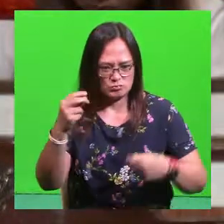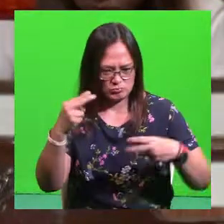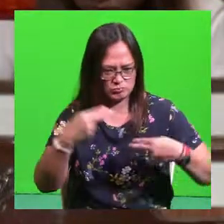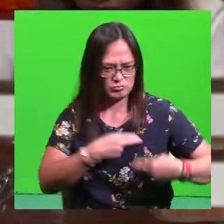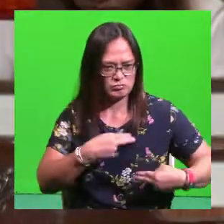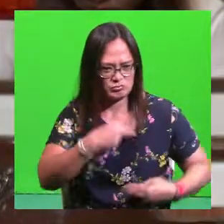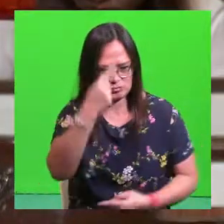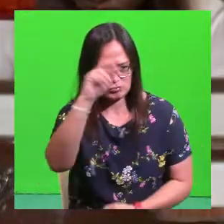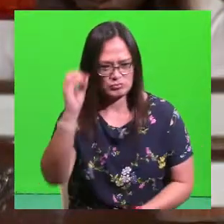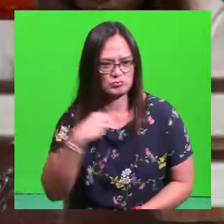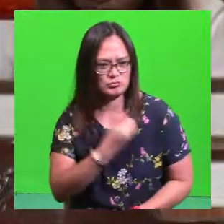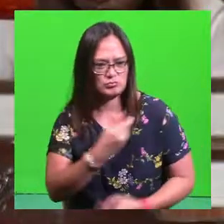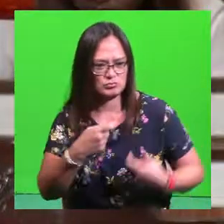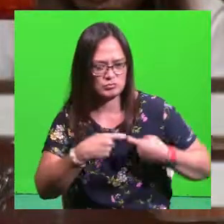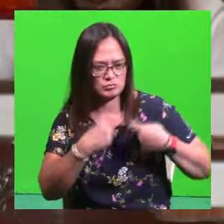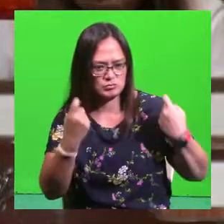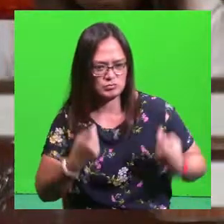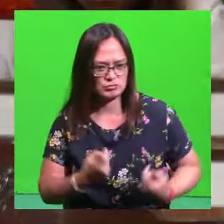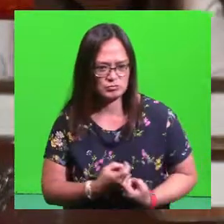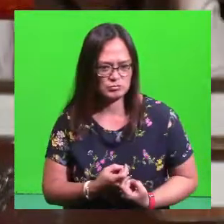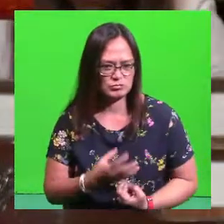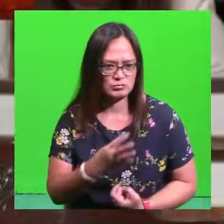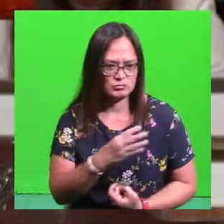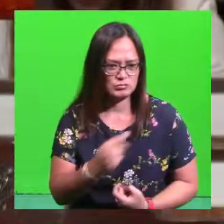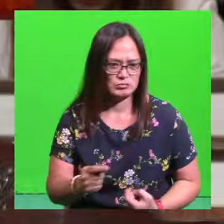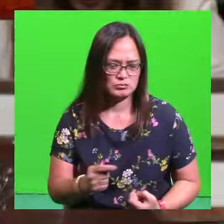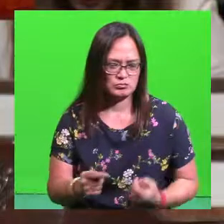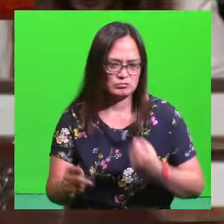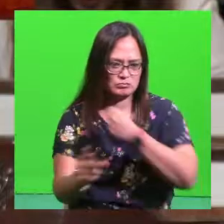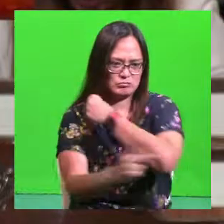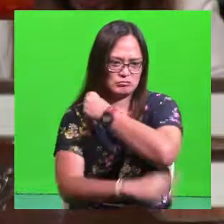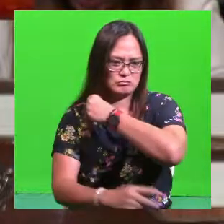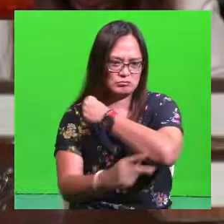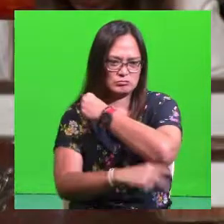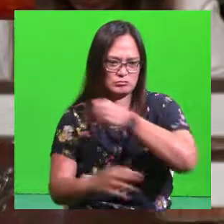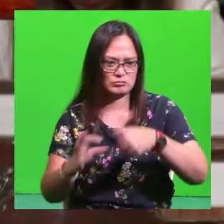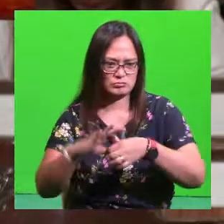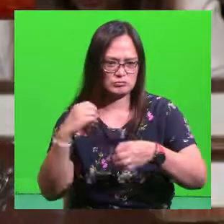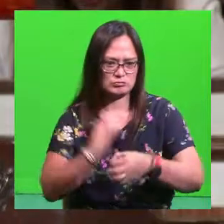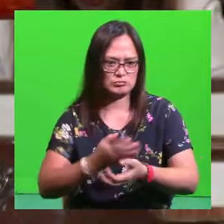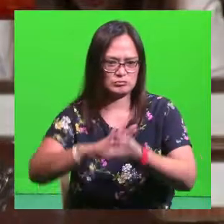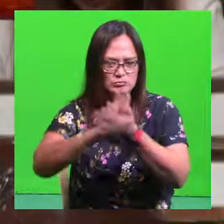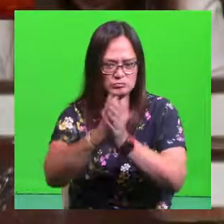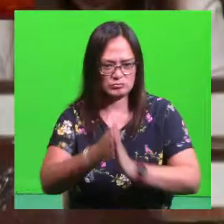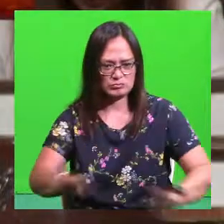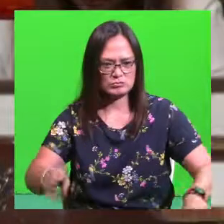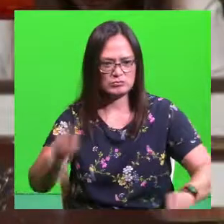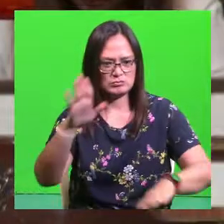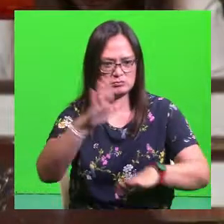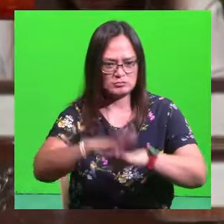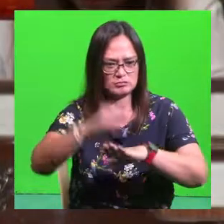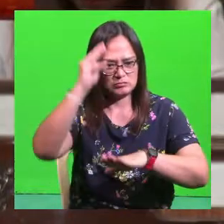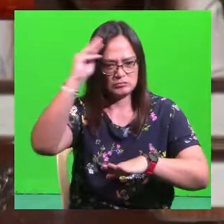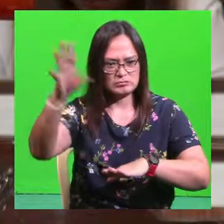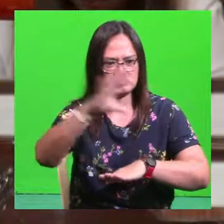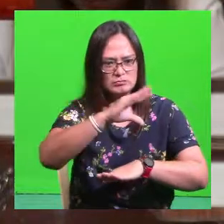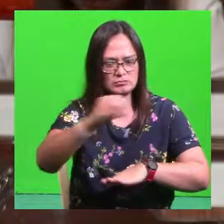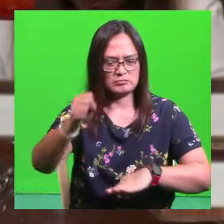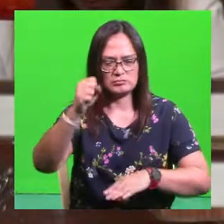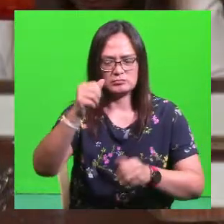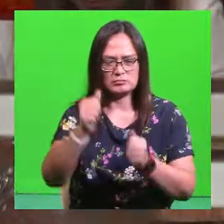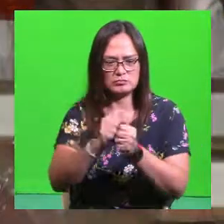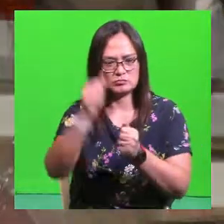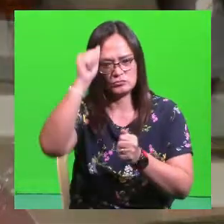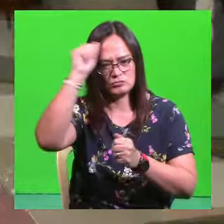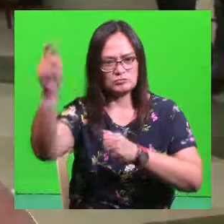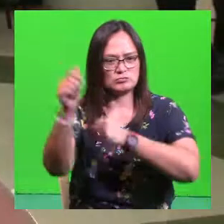of our peace was upon him, and with his stripes we are healed. Dito po'y